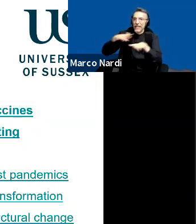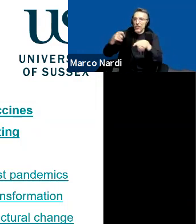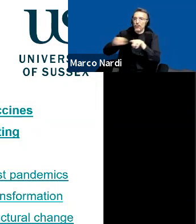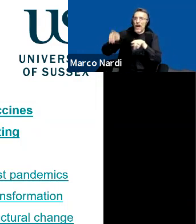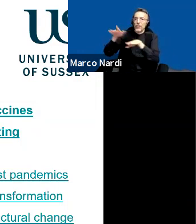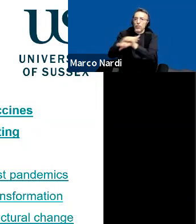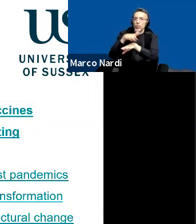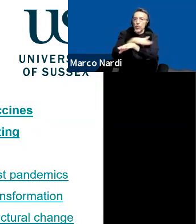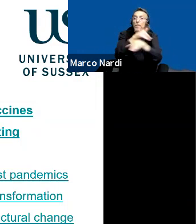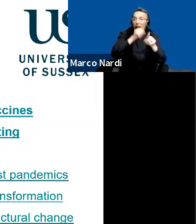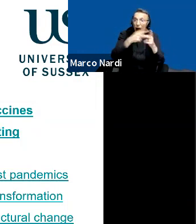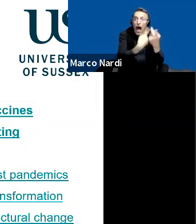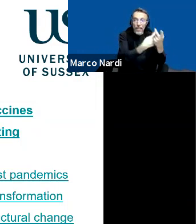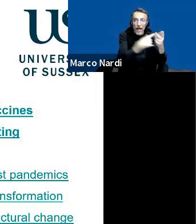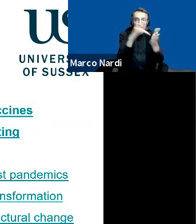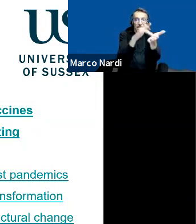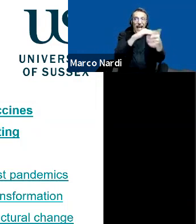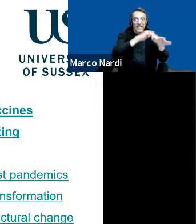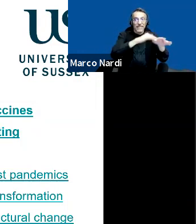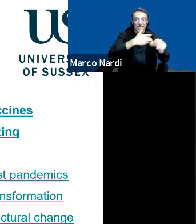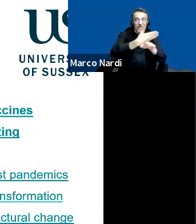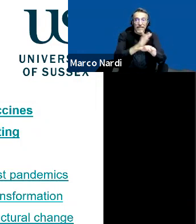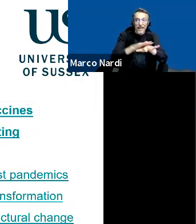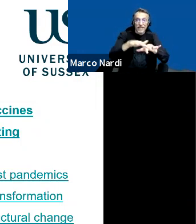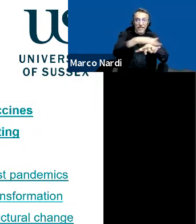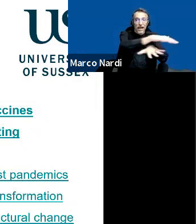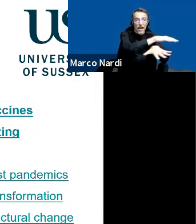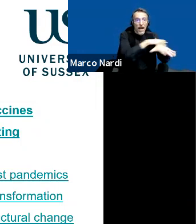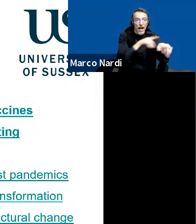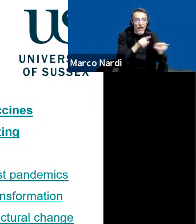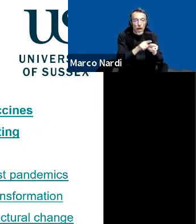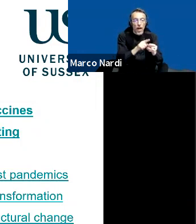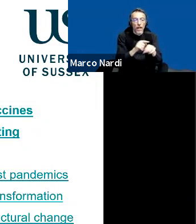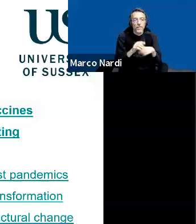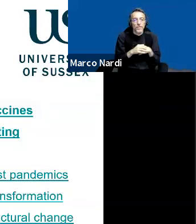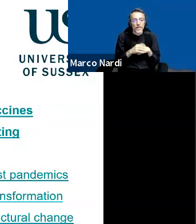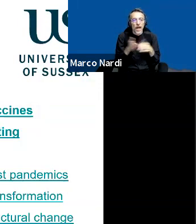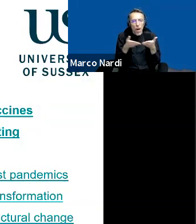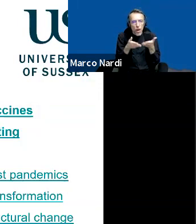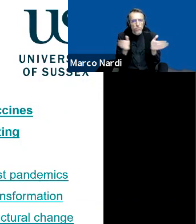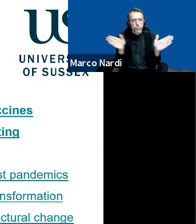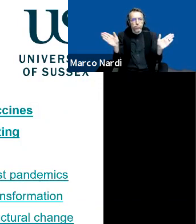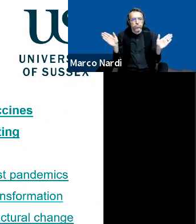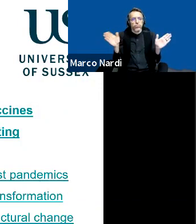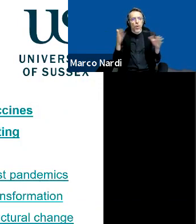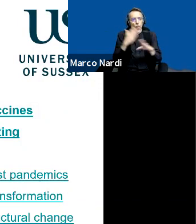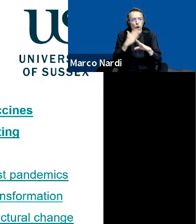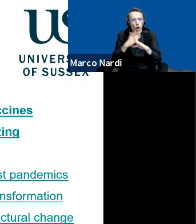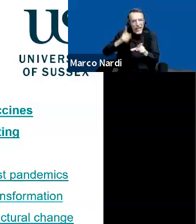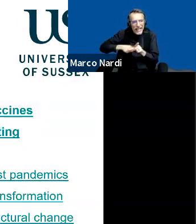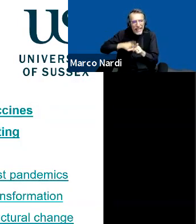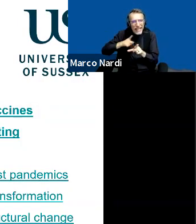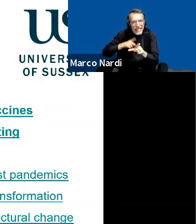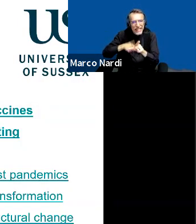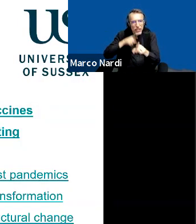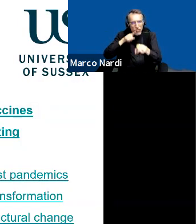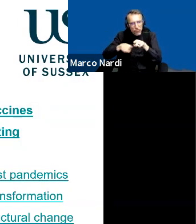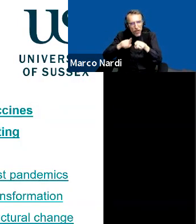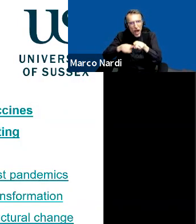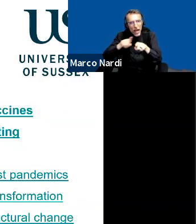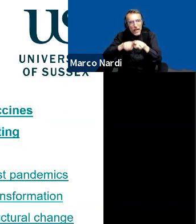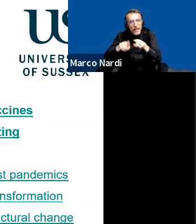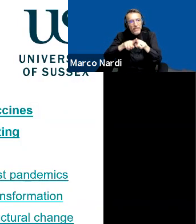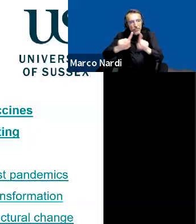sectors. And the STEP Centre itself has done a very wide range of work over the years addressing challenges